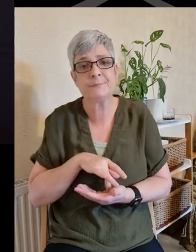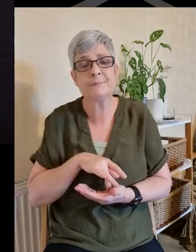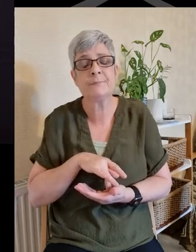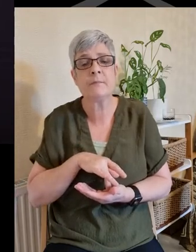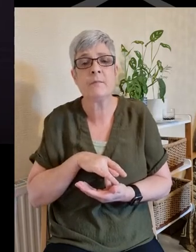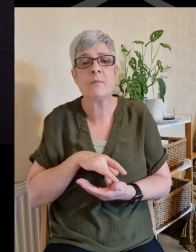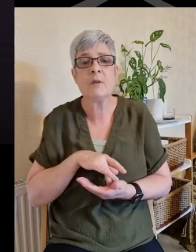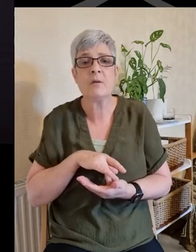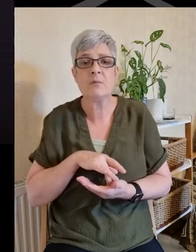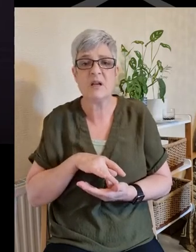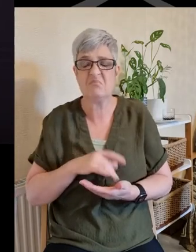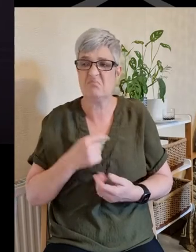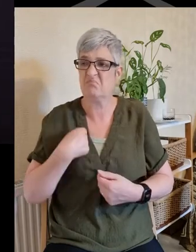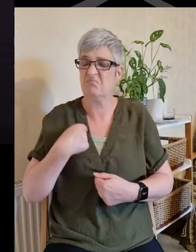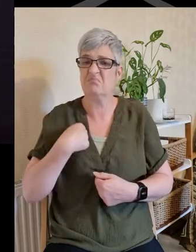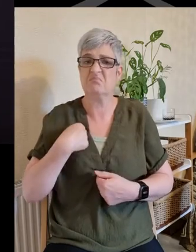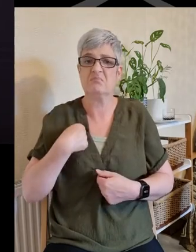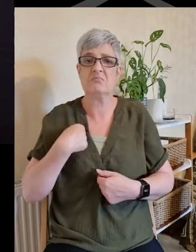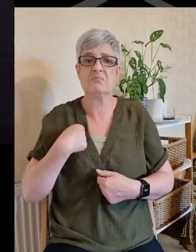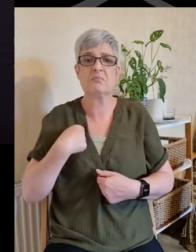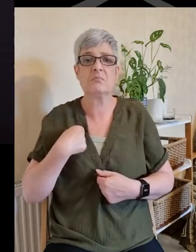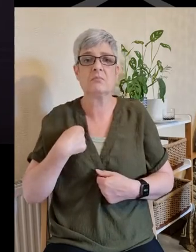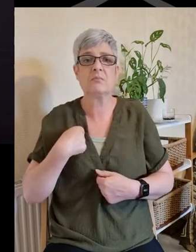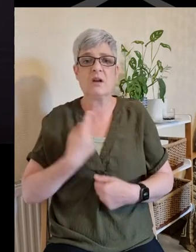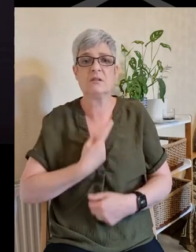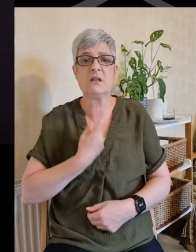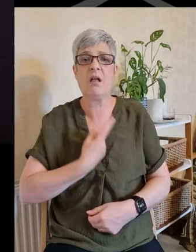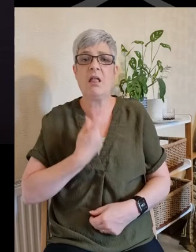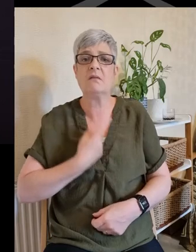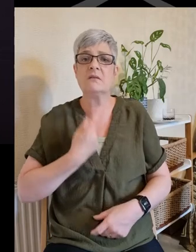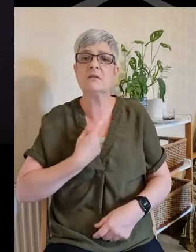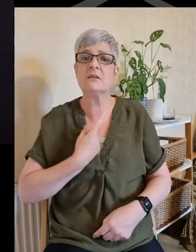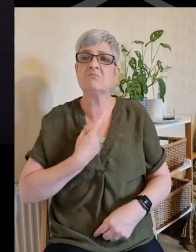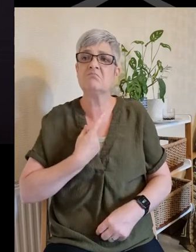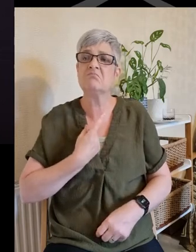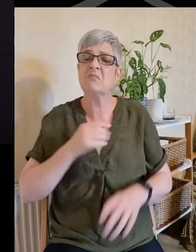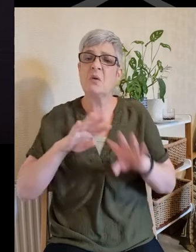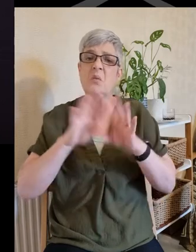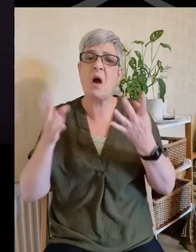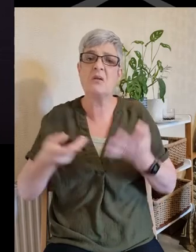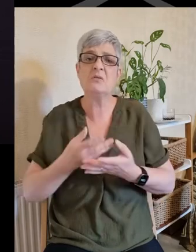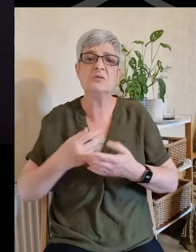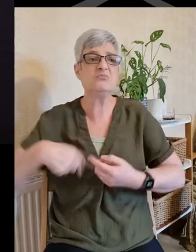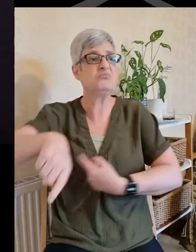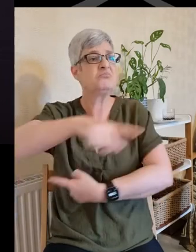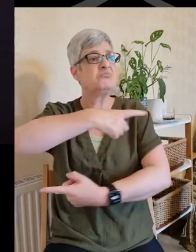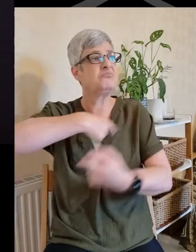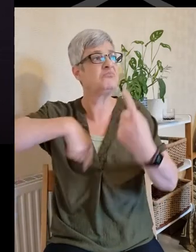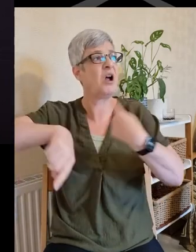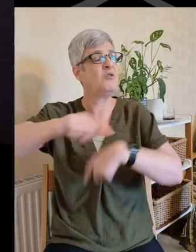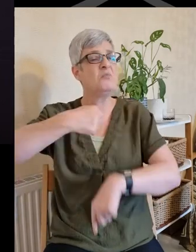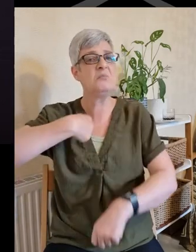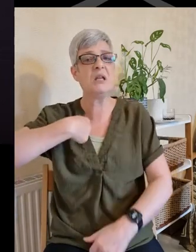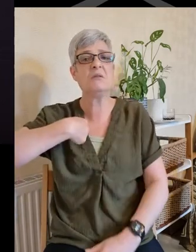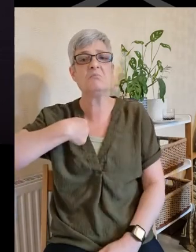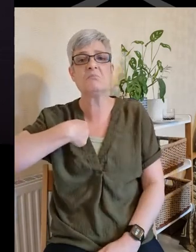We make ourselves out to be the ones around whom the world revolves.